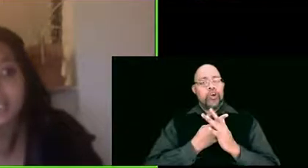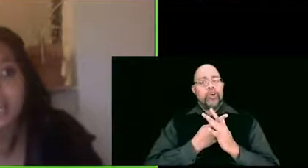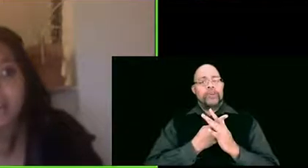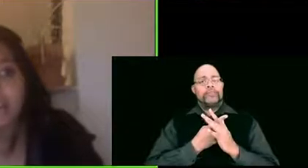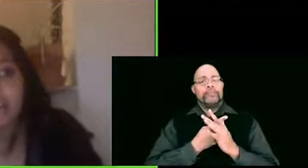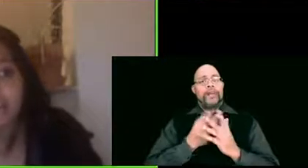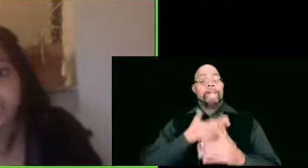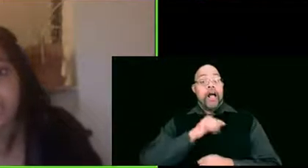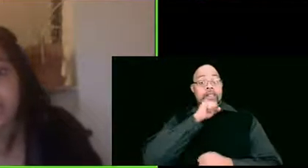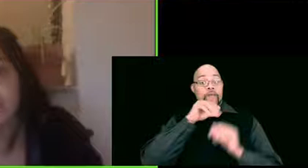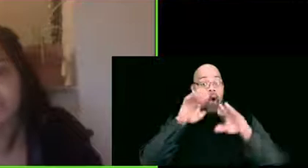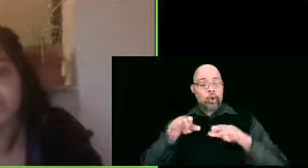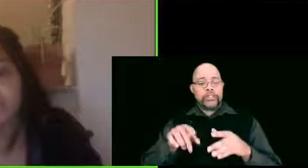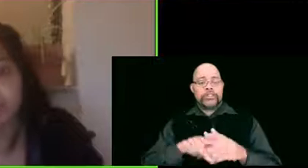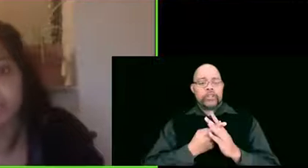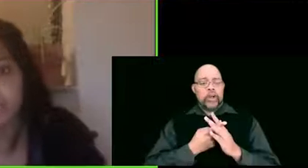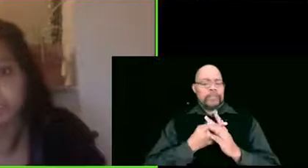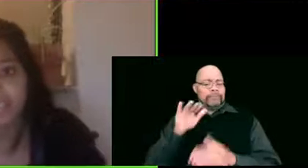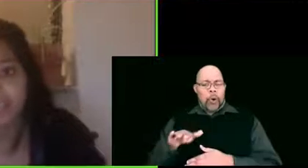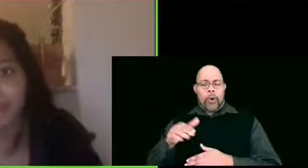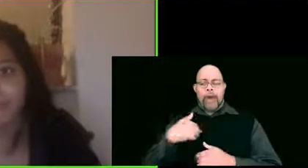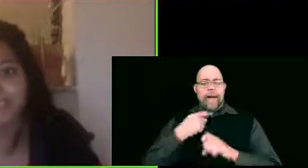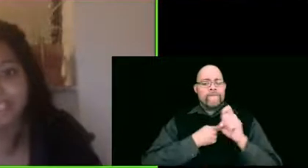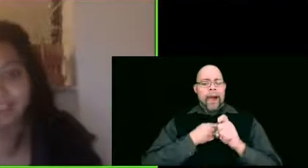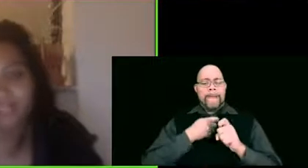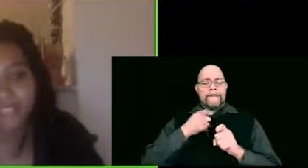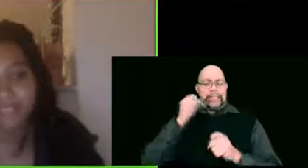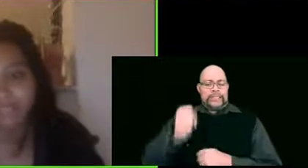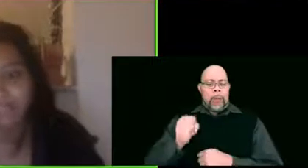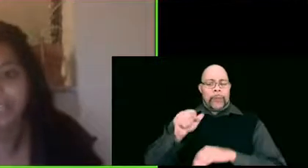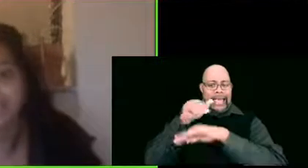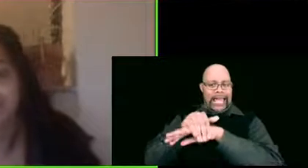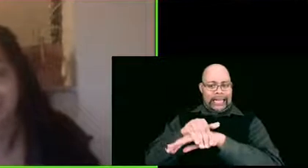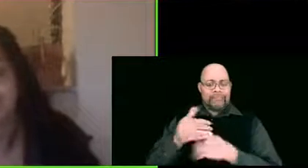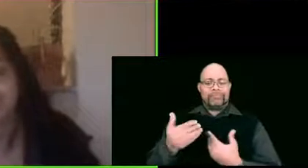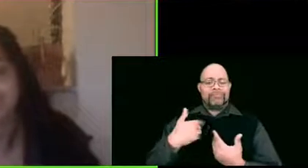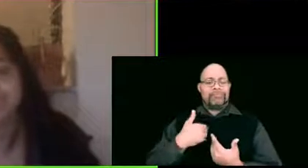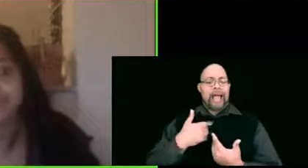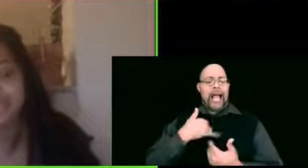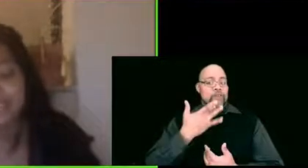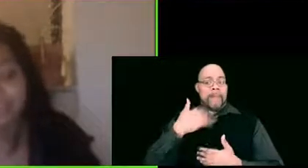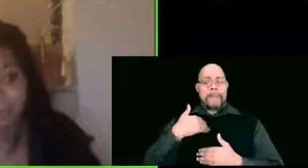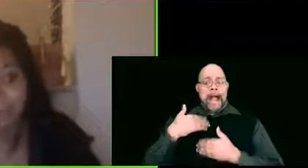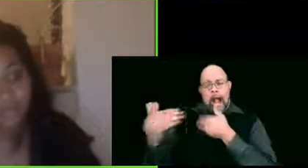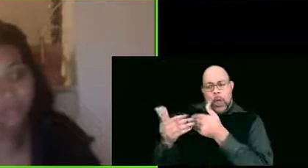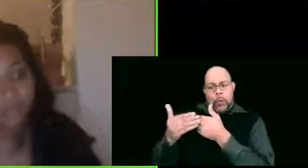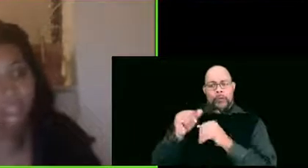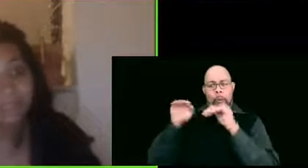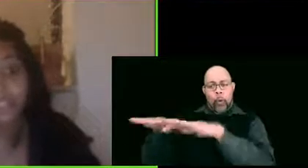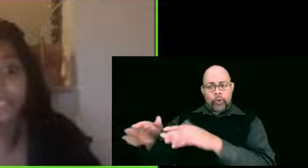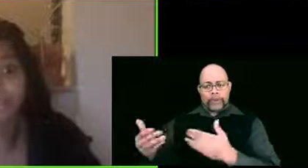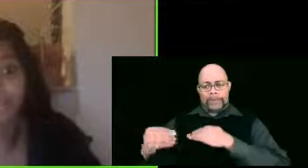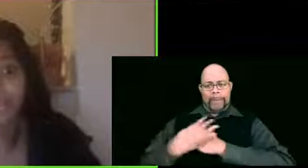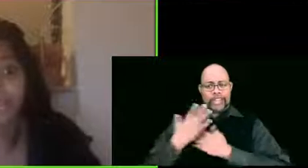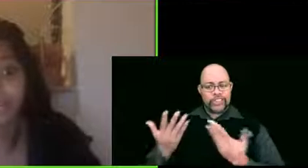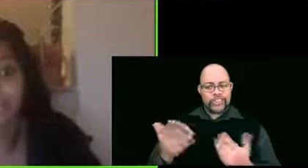I started out very much, my love of the ocean started rock pooling. So I'm from Brighton on the south coast of England, and I was very fortunate that my backyard was